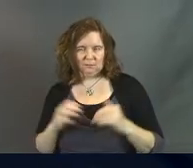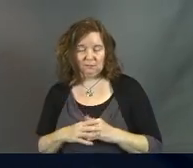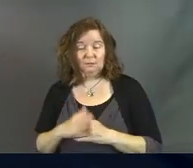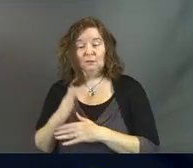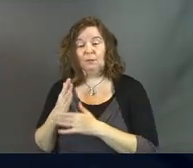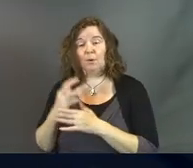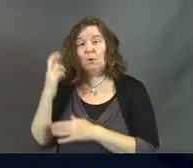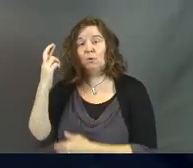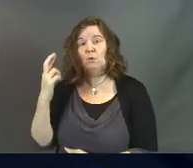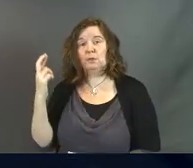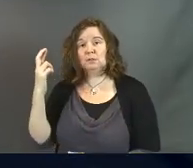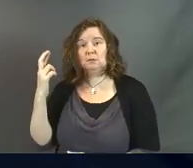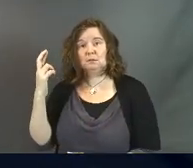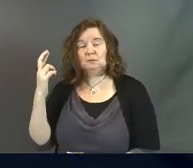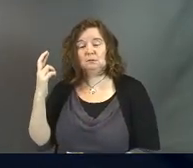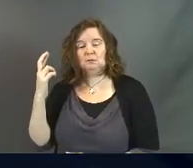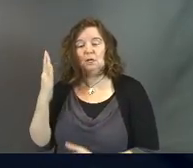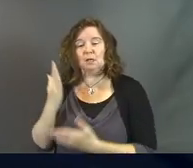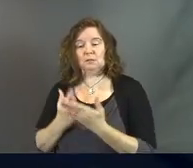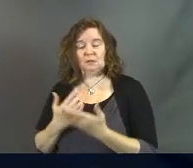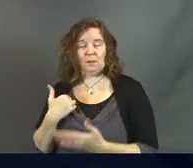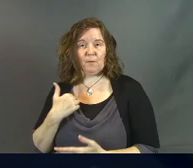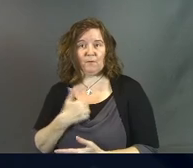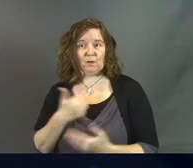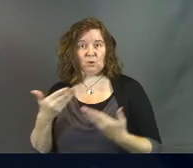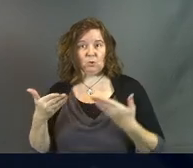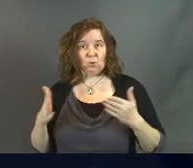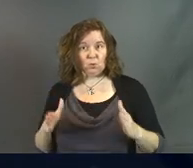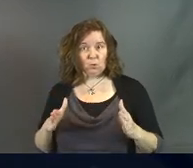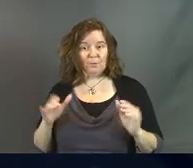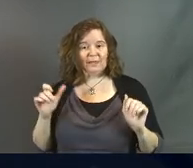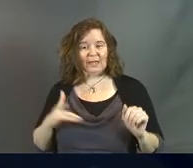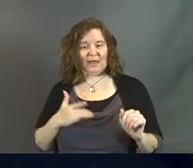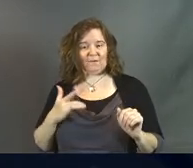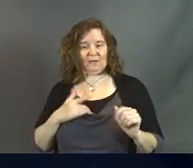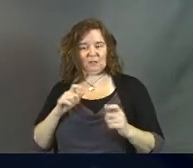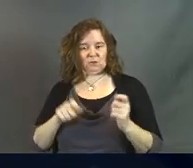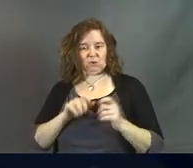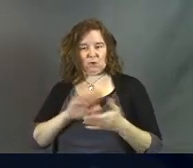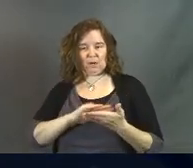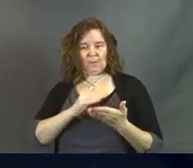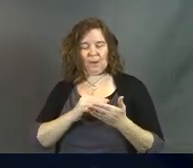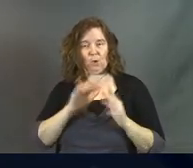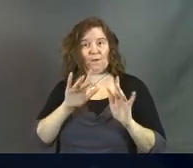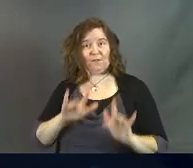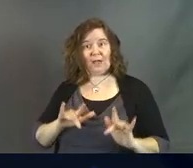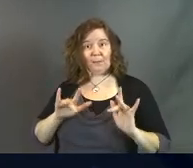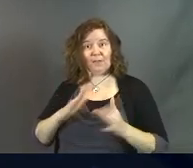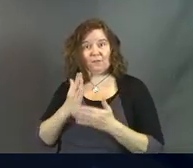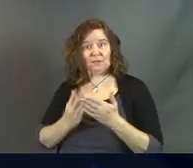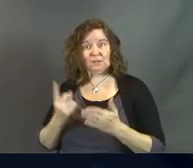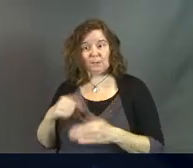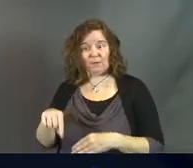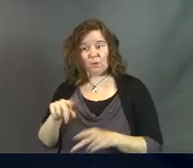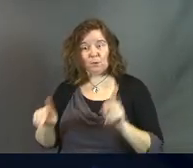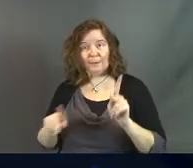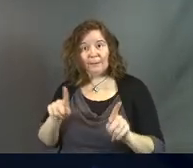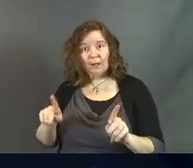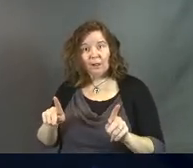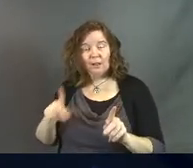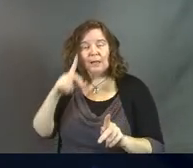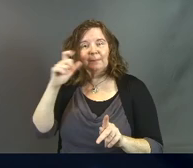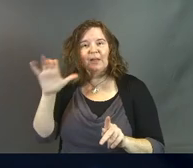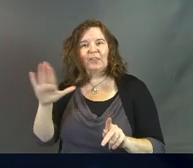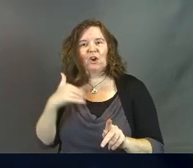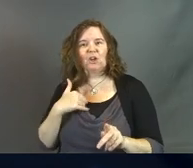And part of the reason some of us in the room can feel a certain amount of empathy for some of those people